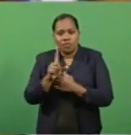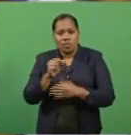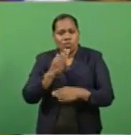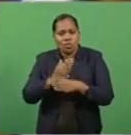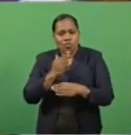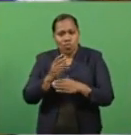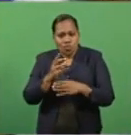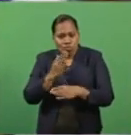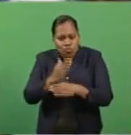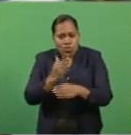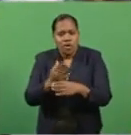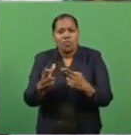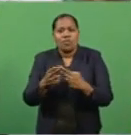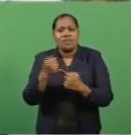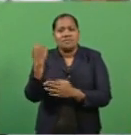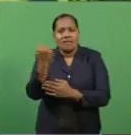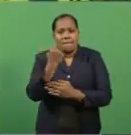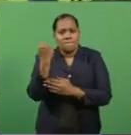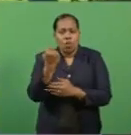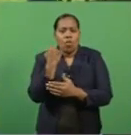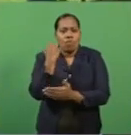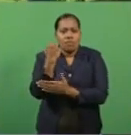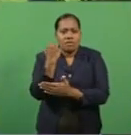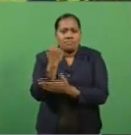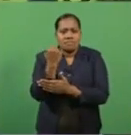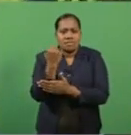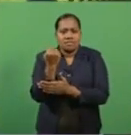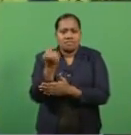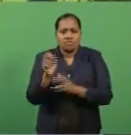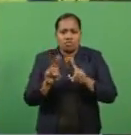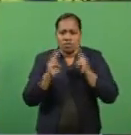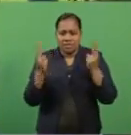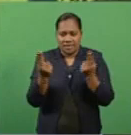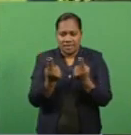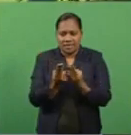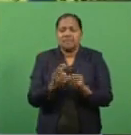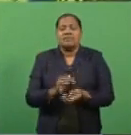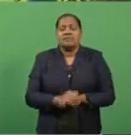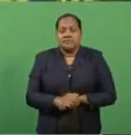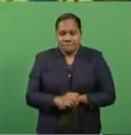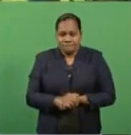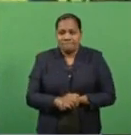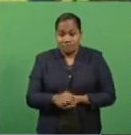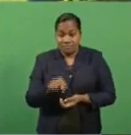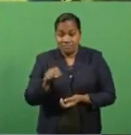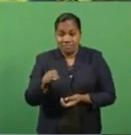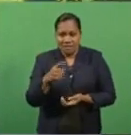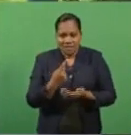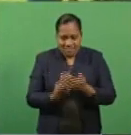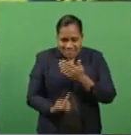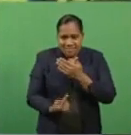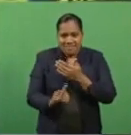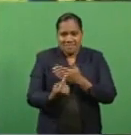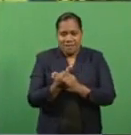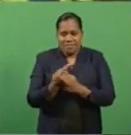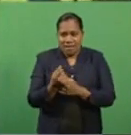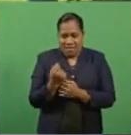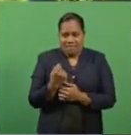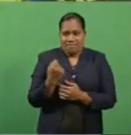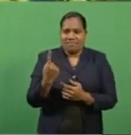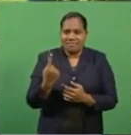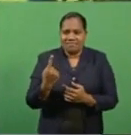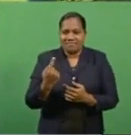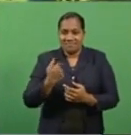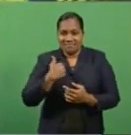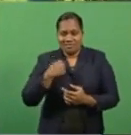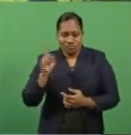Rugby Union and her career took a turn. And I think that's what got me noticed, if I may say.